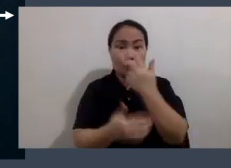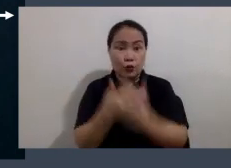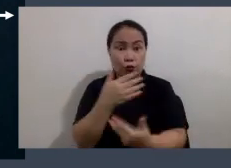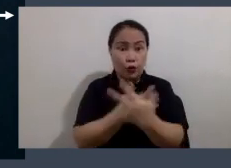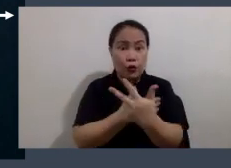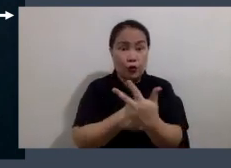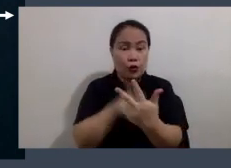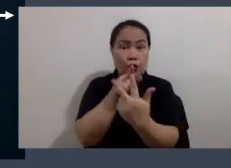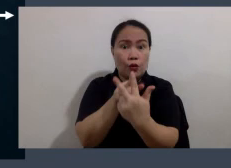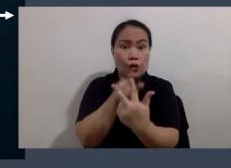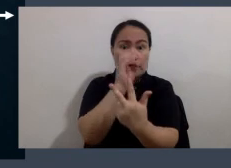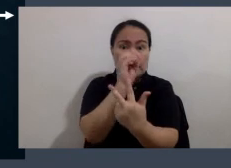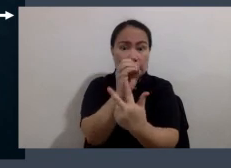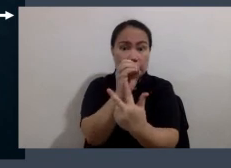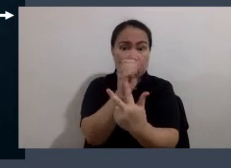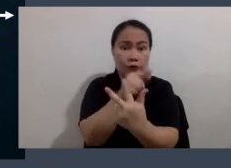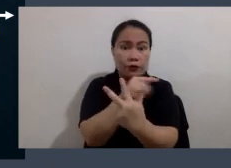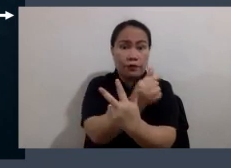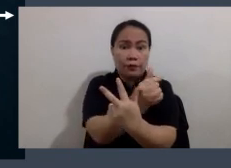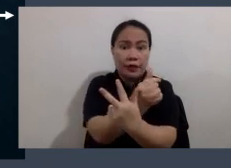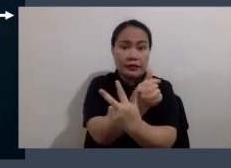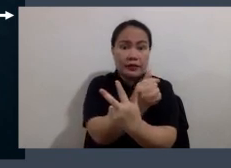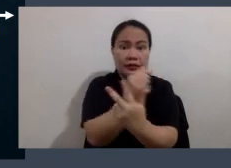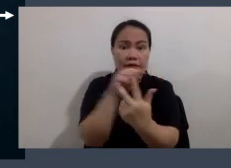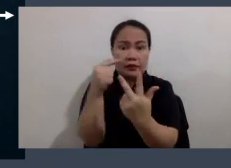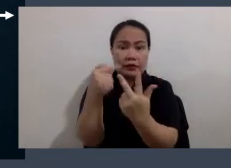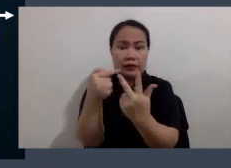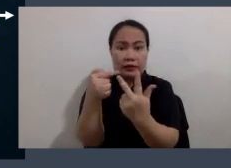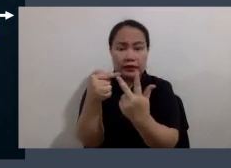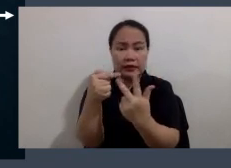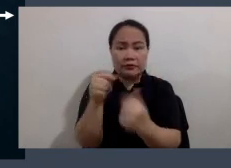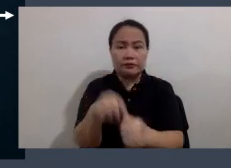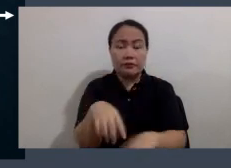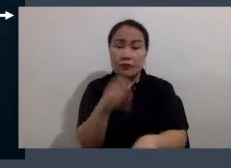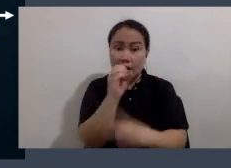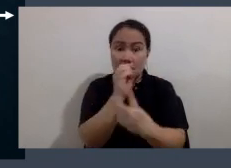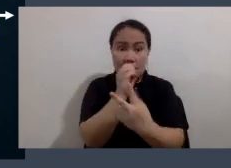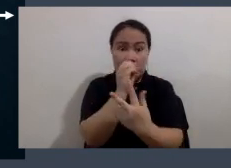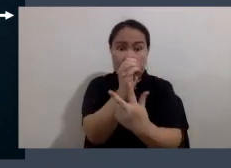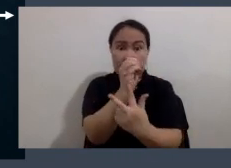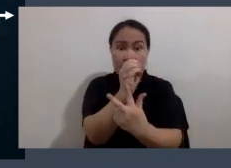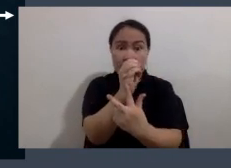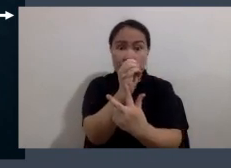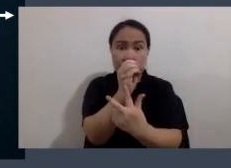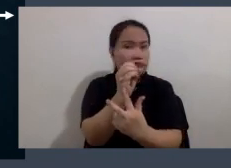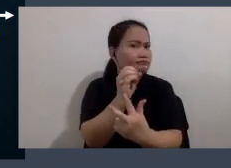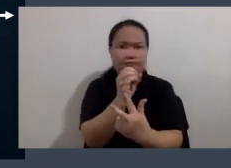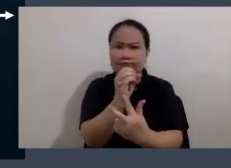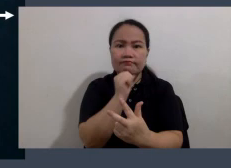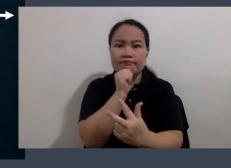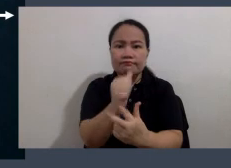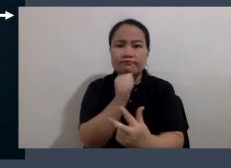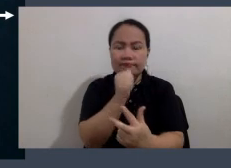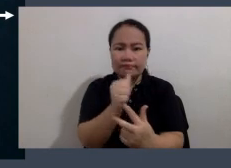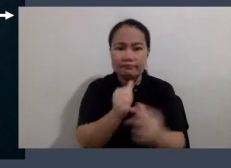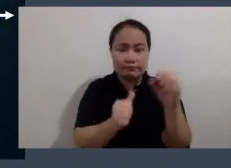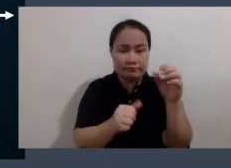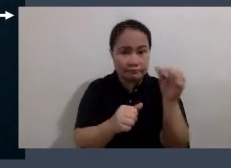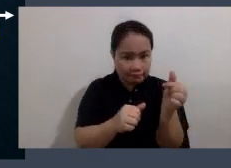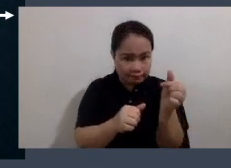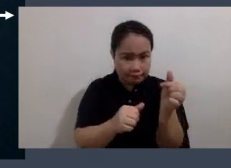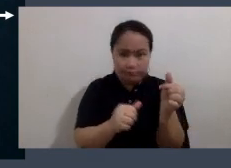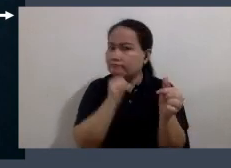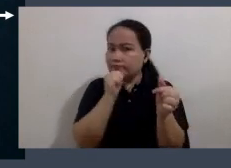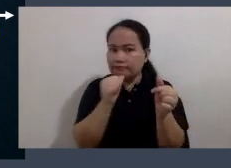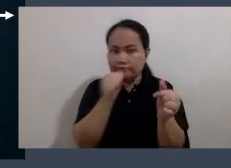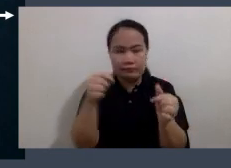the way, 0 is neither positive nor negative. So, kapag ang 0